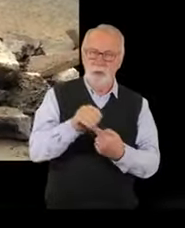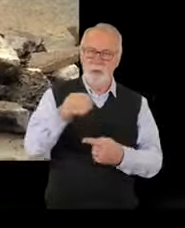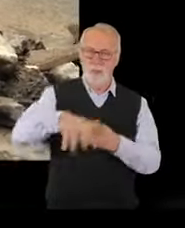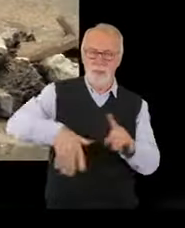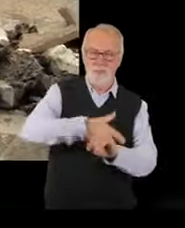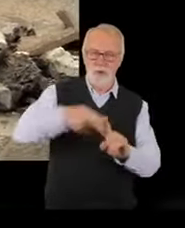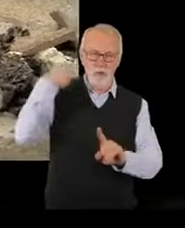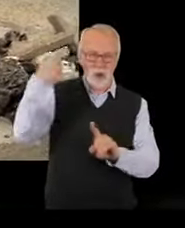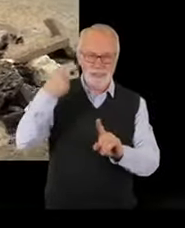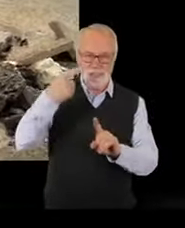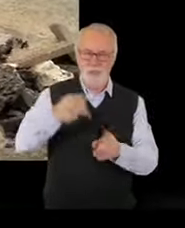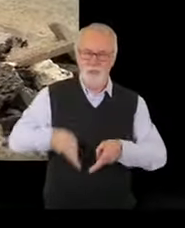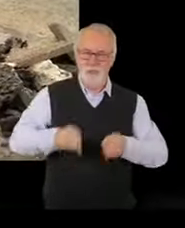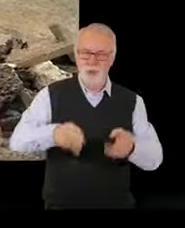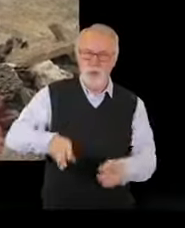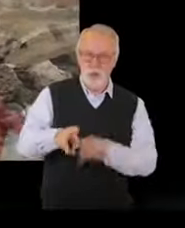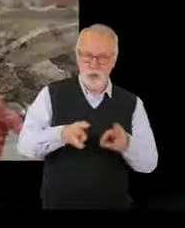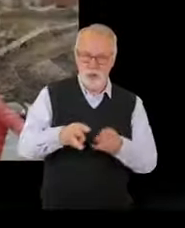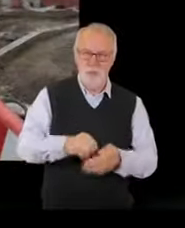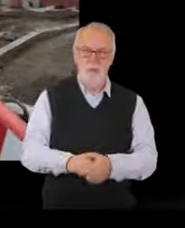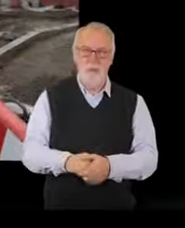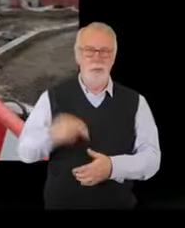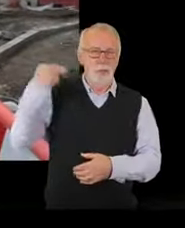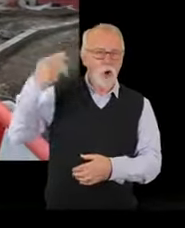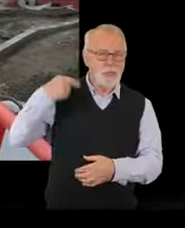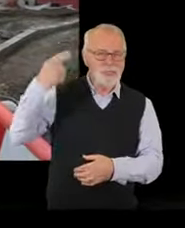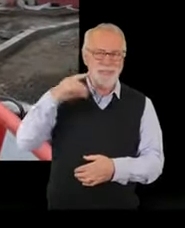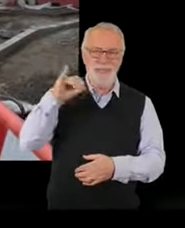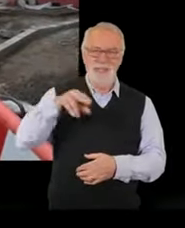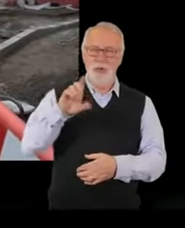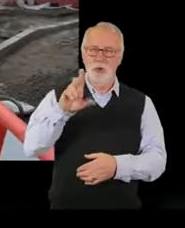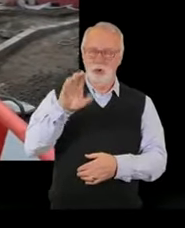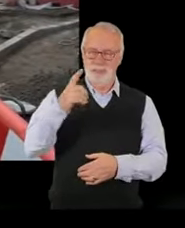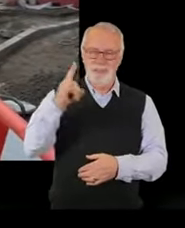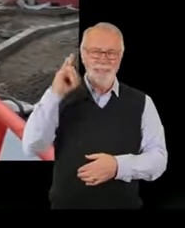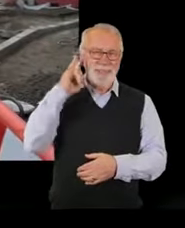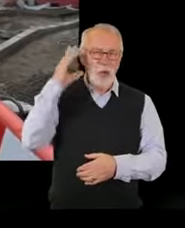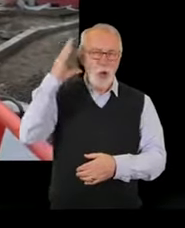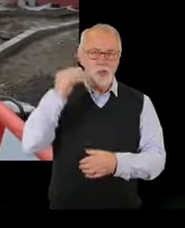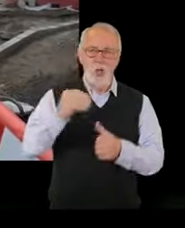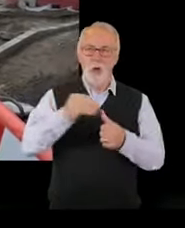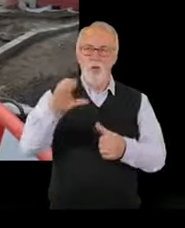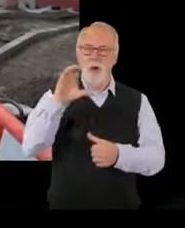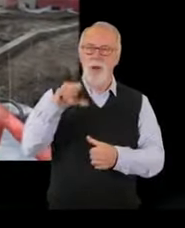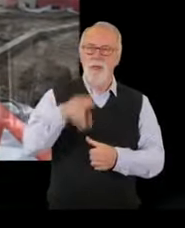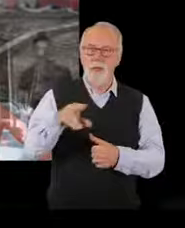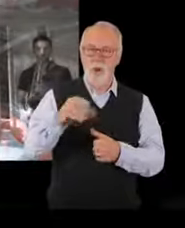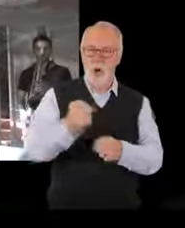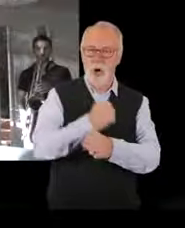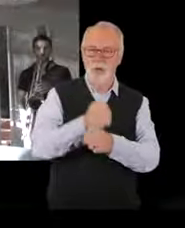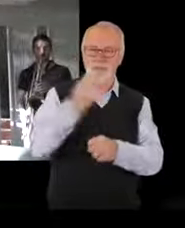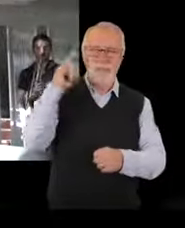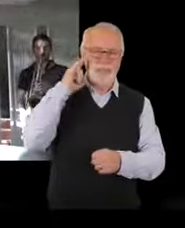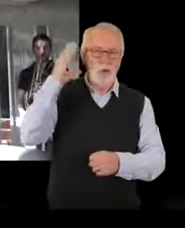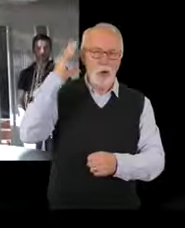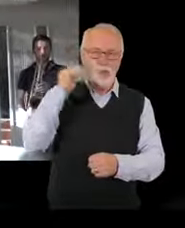damage to the ear from repeated exposure to loud noises over time such as pneumatic drills or compressed air hammers.